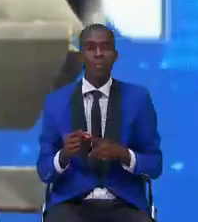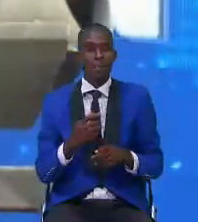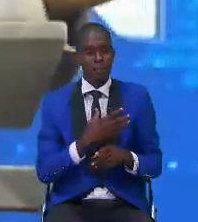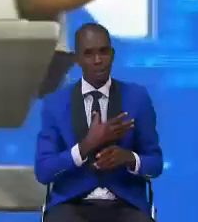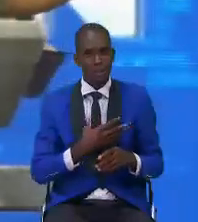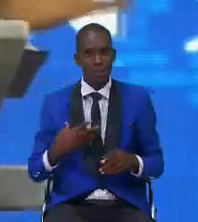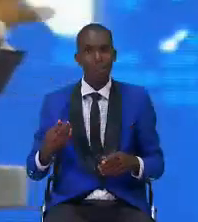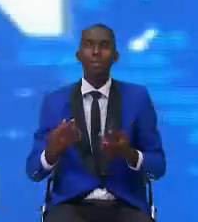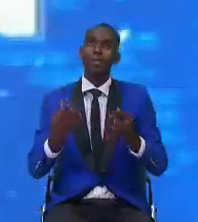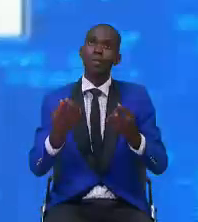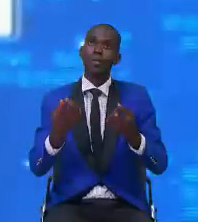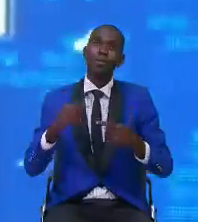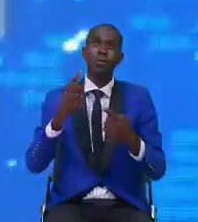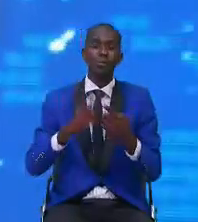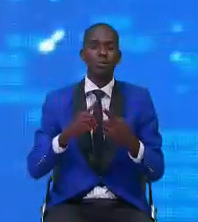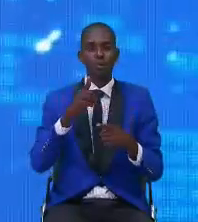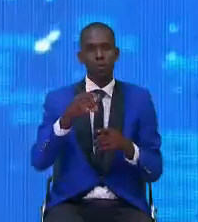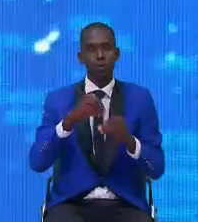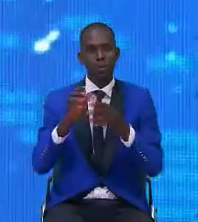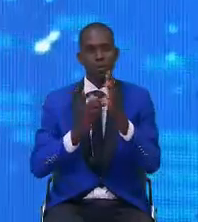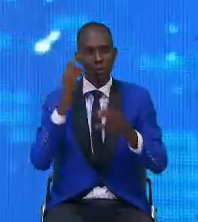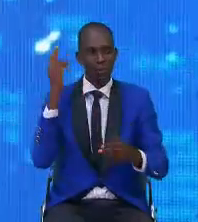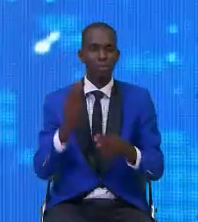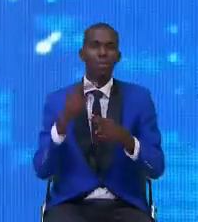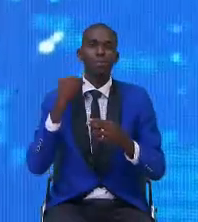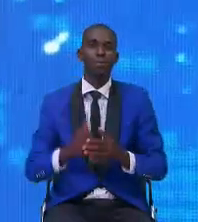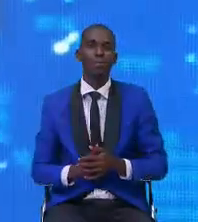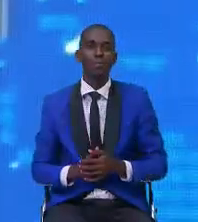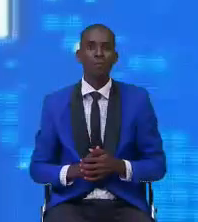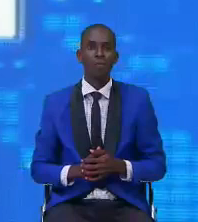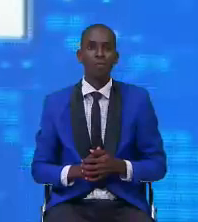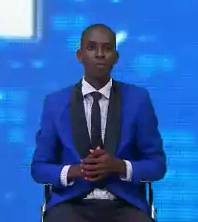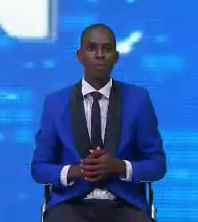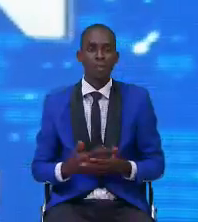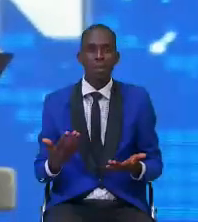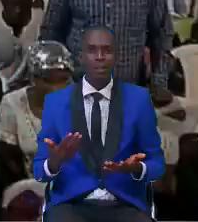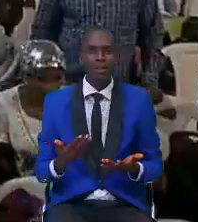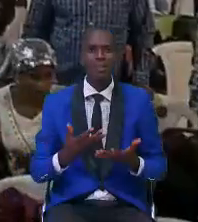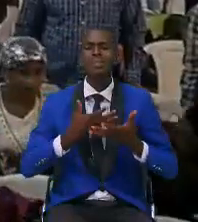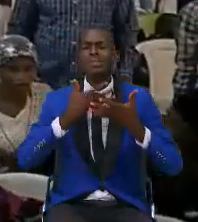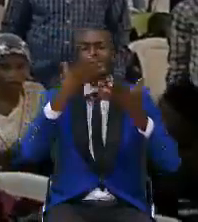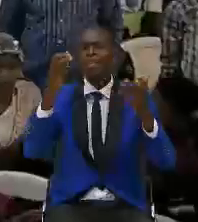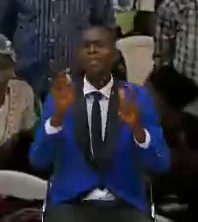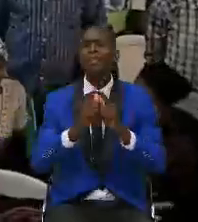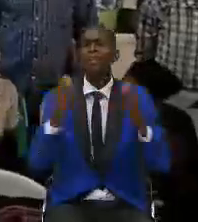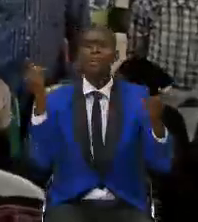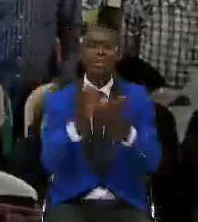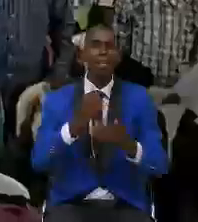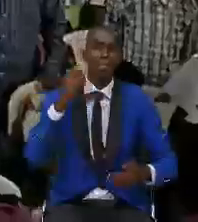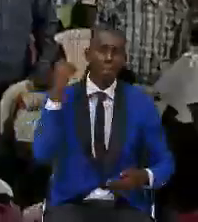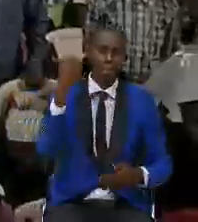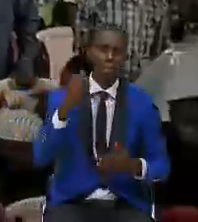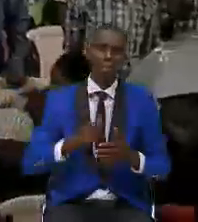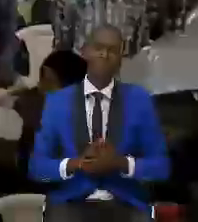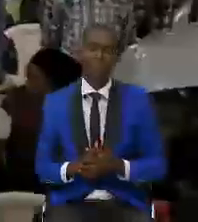your sin. And then salvation will come to you in Jesus' name. I didn't